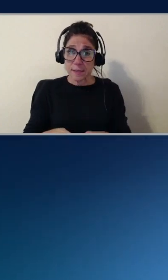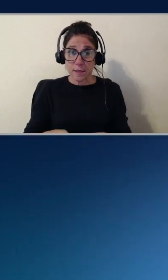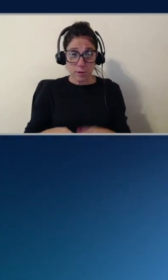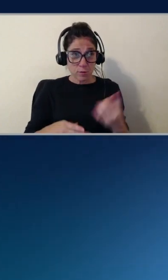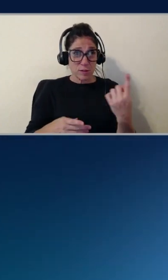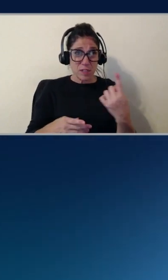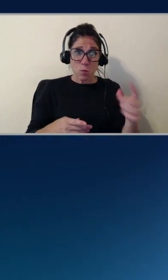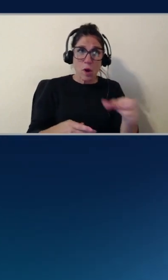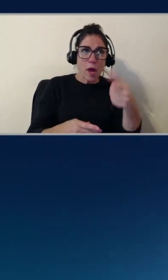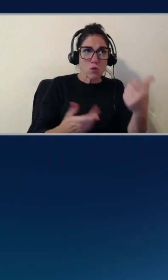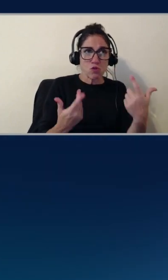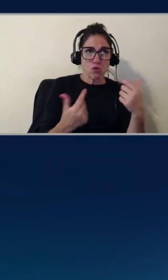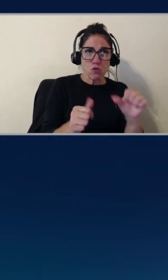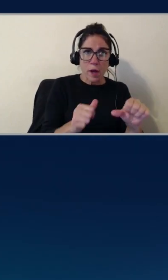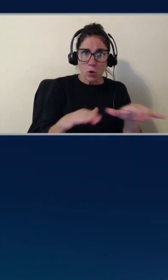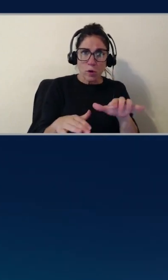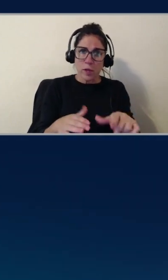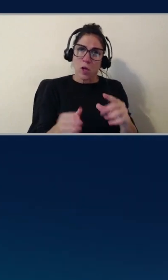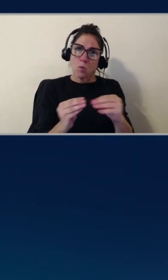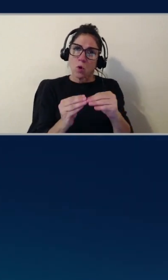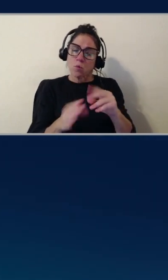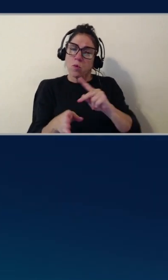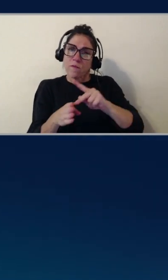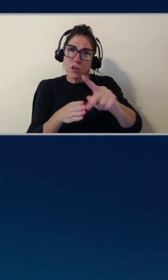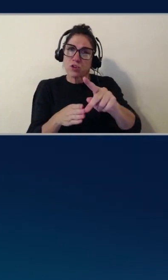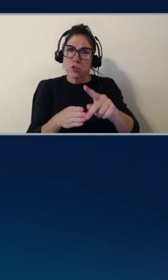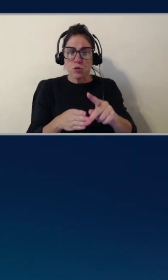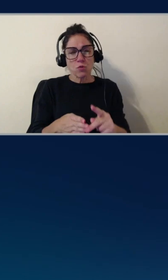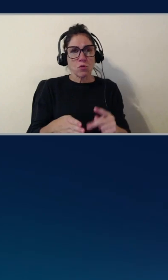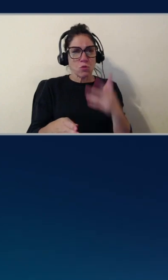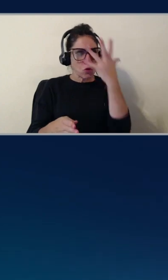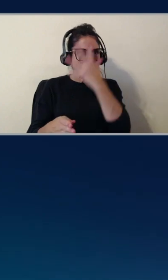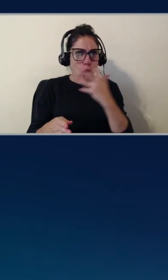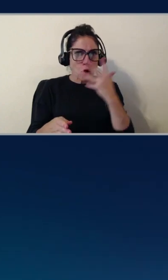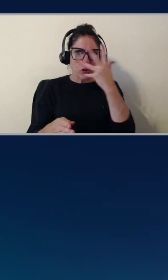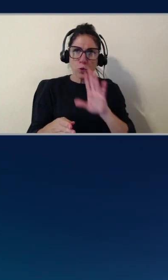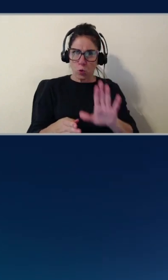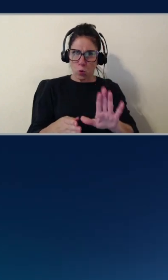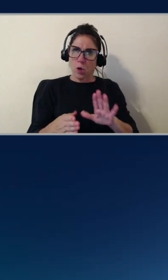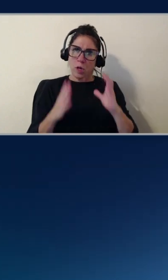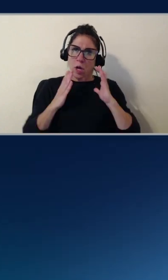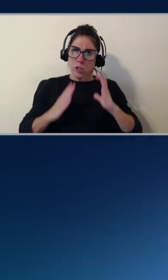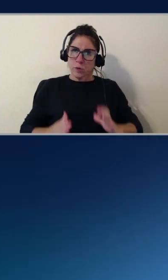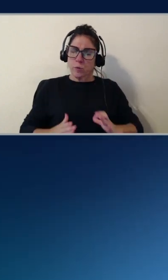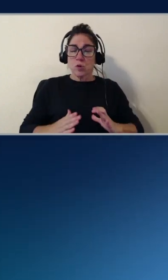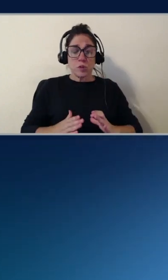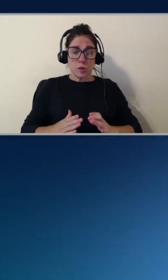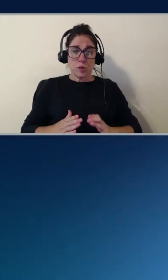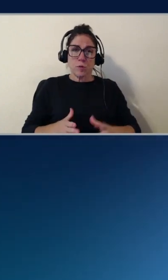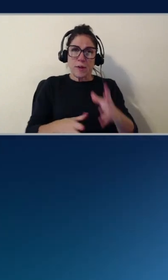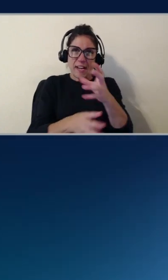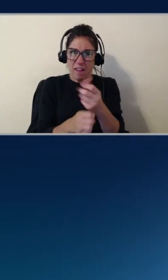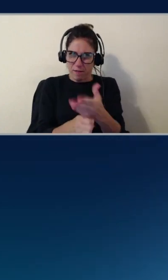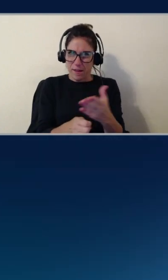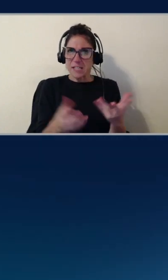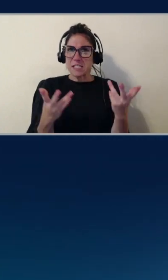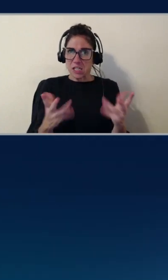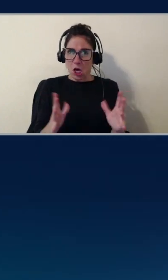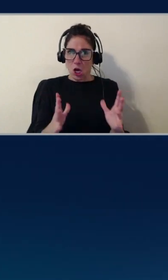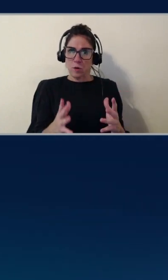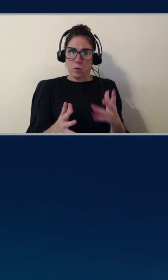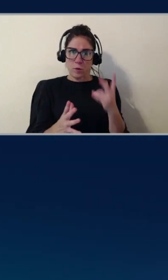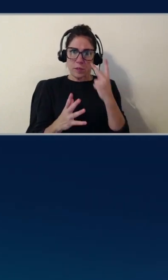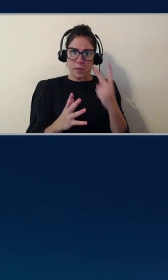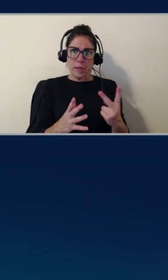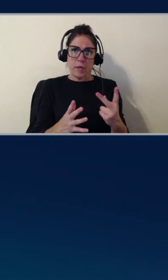give you kind of more professional outlook to your customers, gets you kind of stuff done, right? So we see this a lot in terms of personal